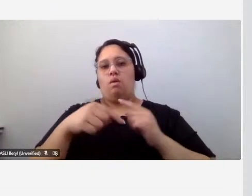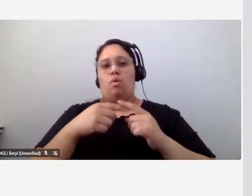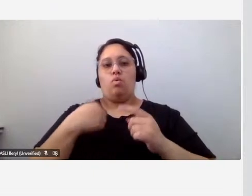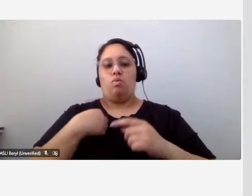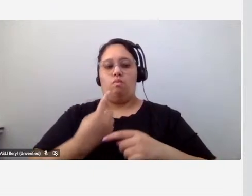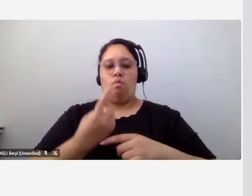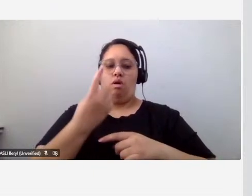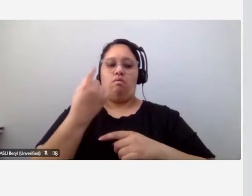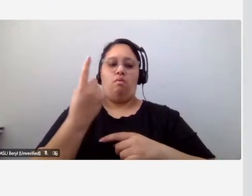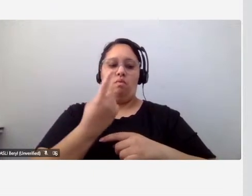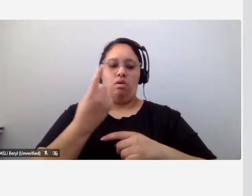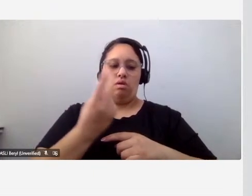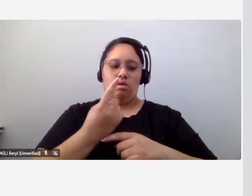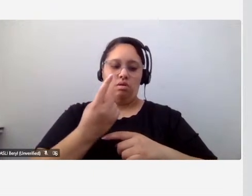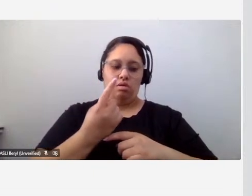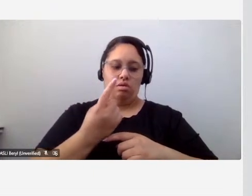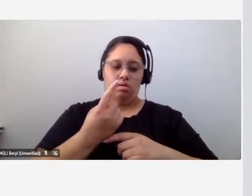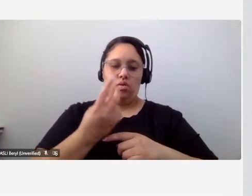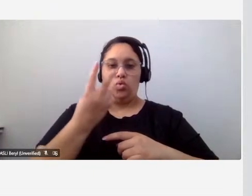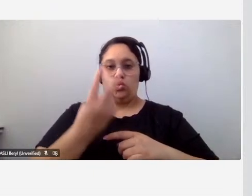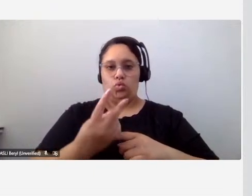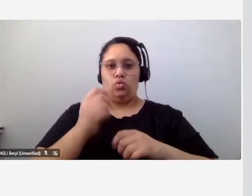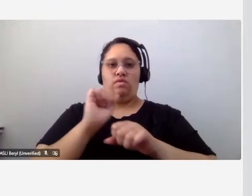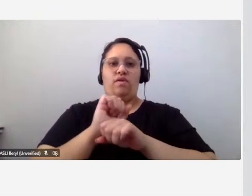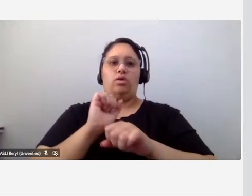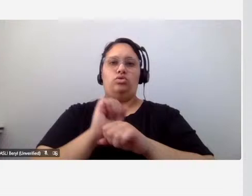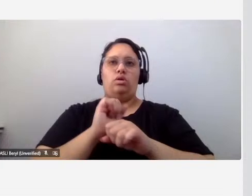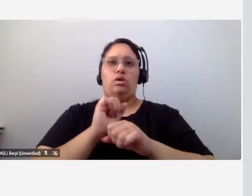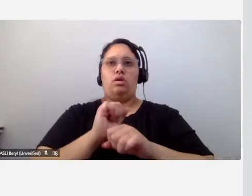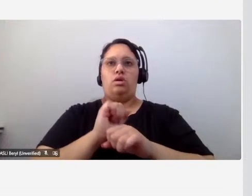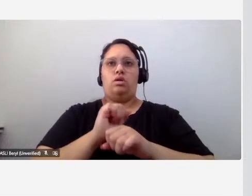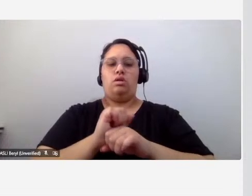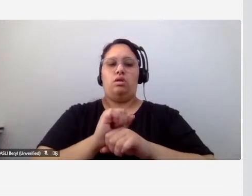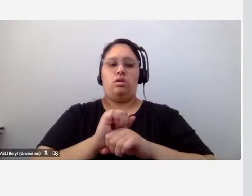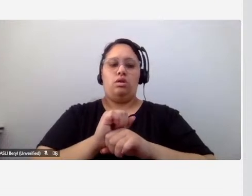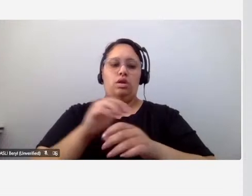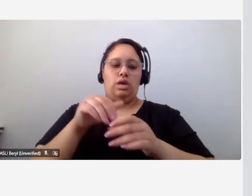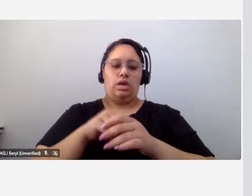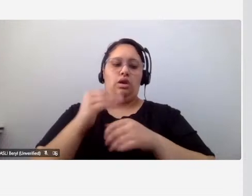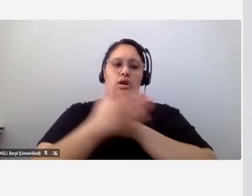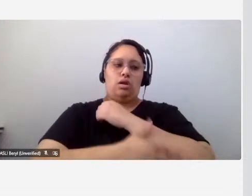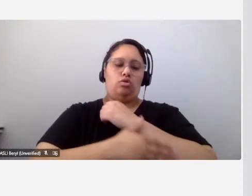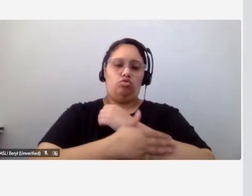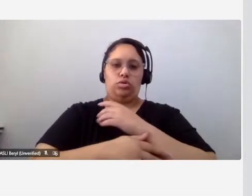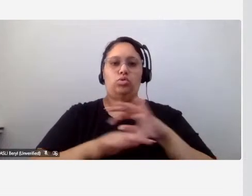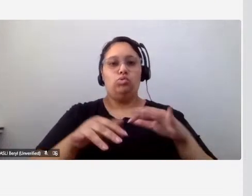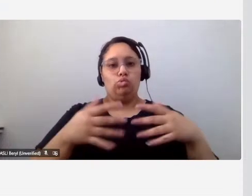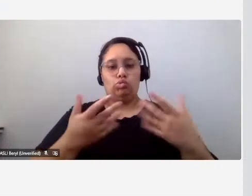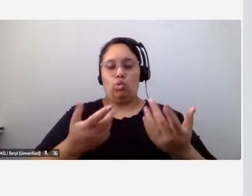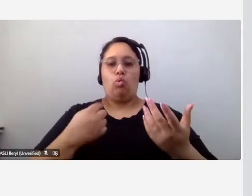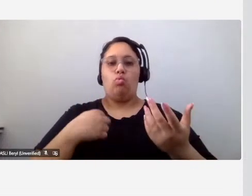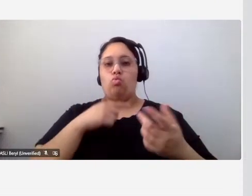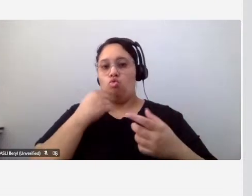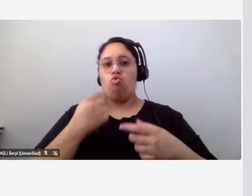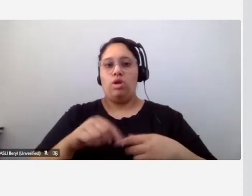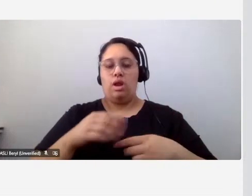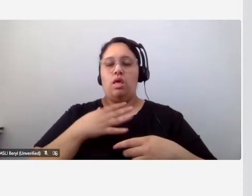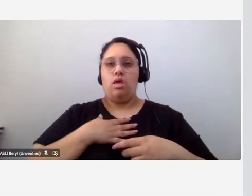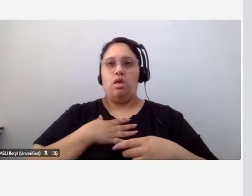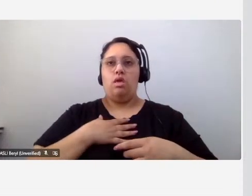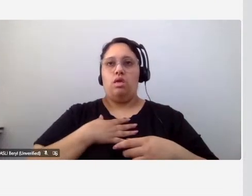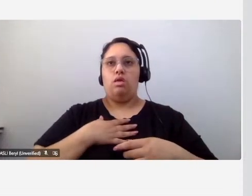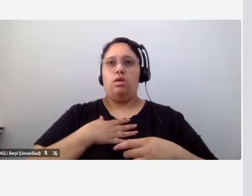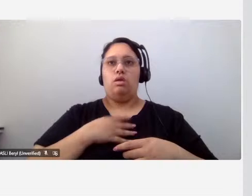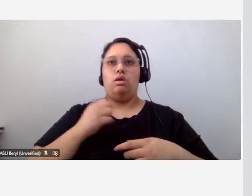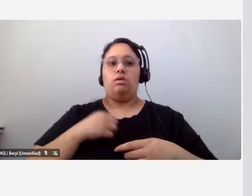only two functioning PRAs in the country. So really the